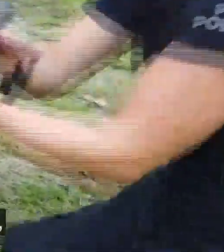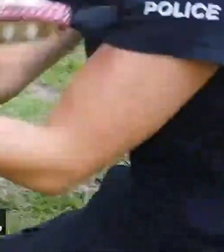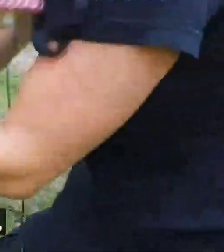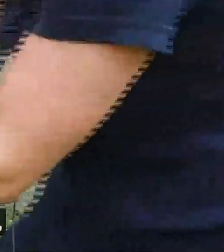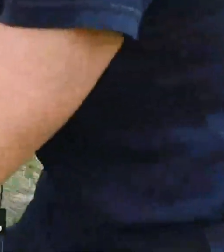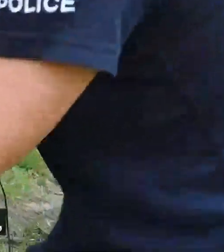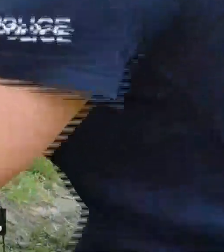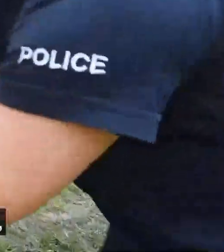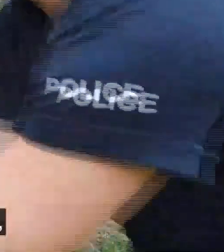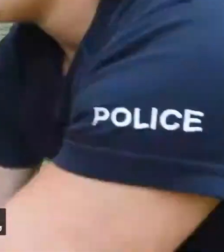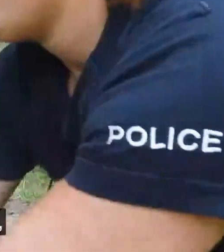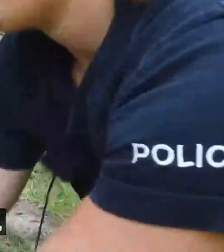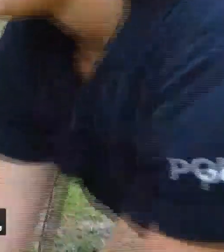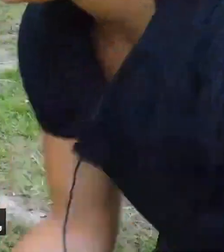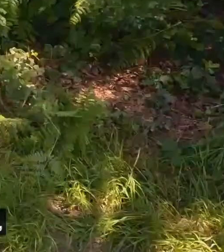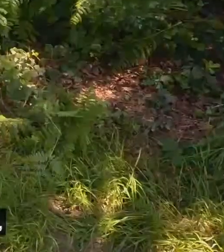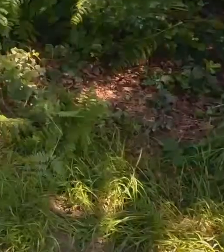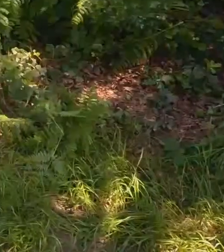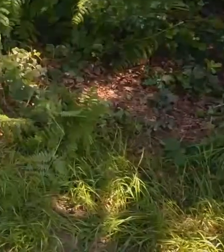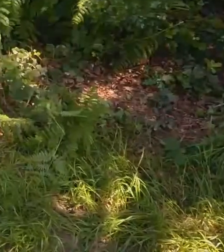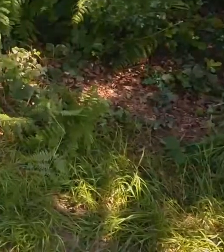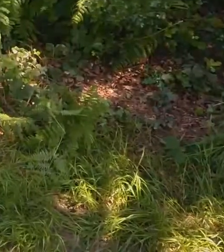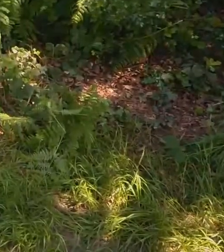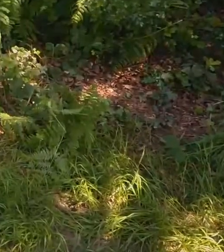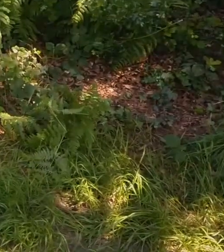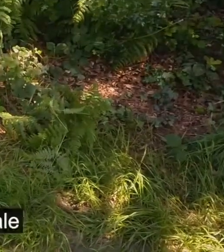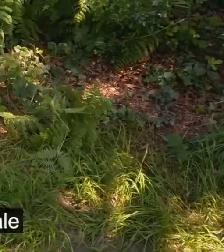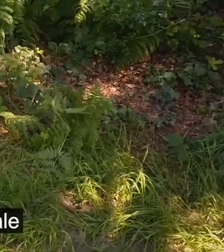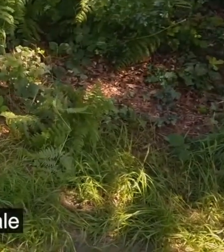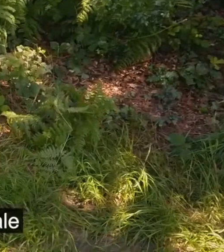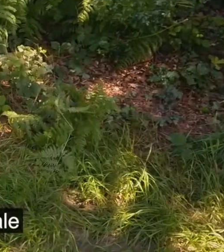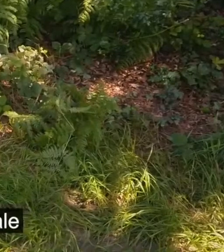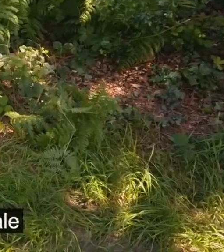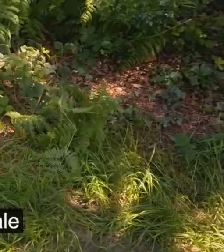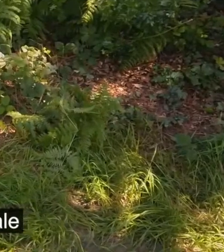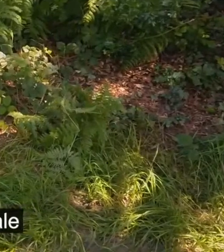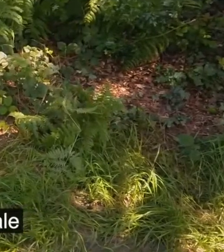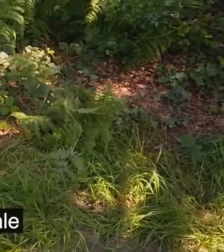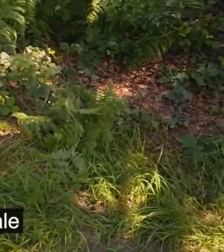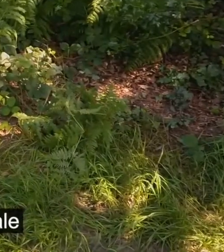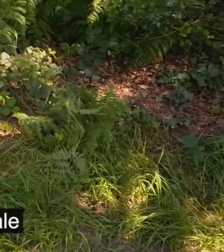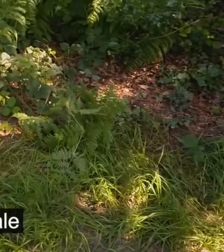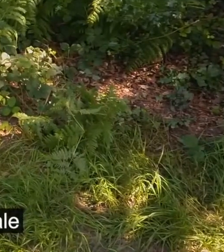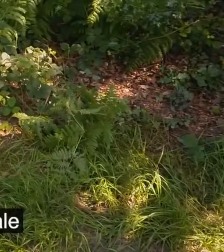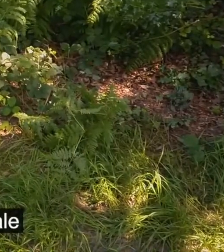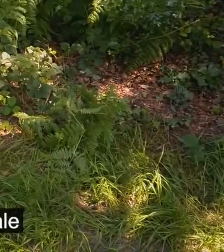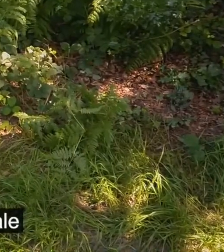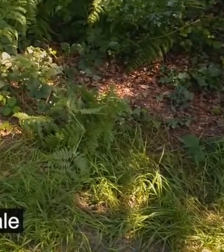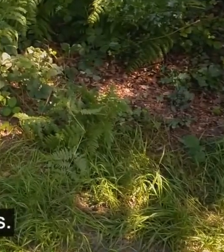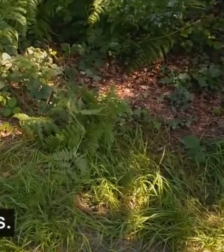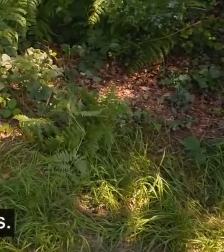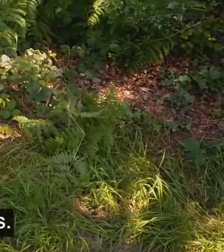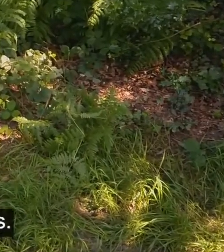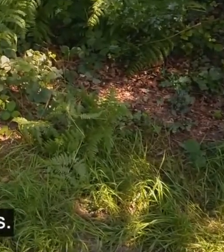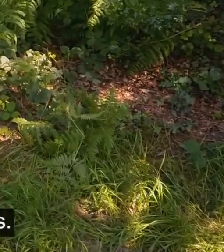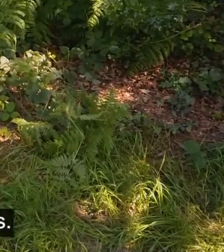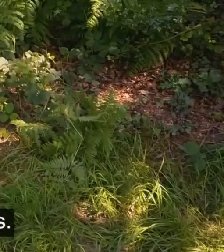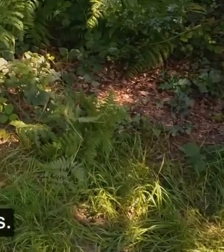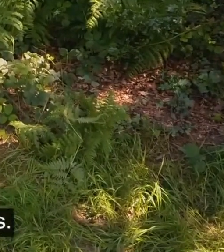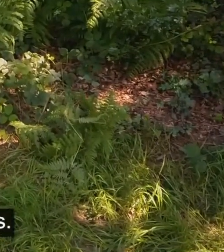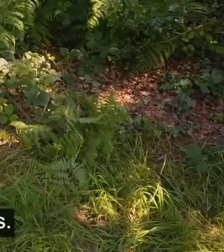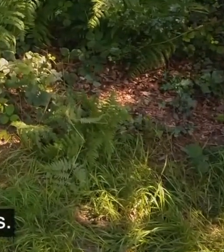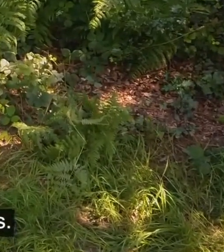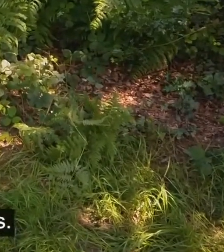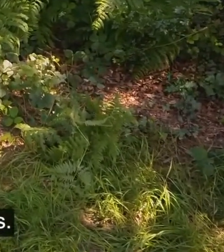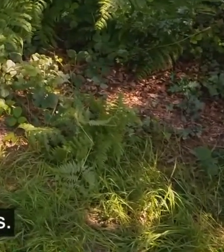So the reason we're in this woods is the last time we were here, we were called to a vulnerable female who'd gone missing in